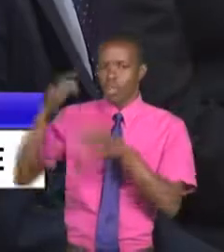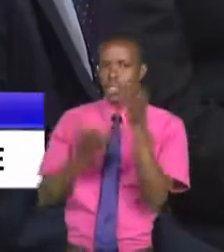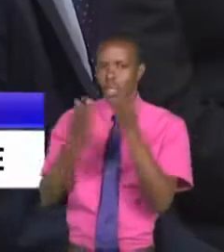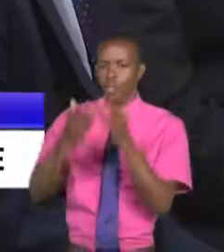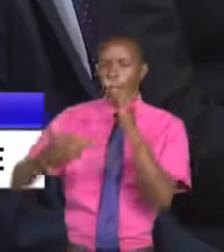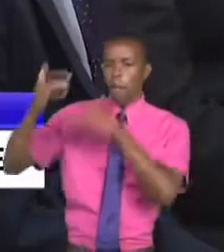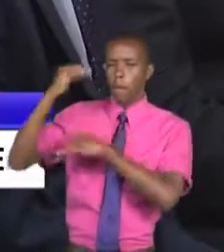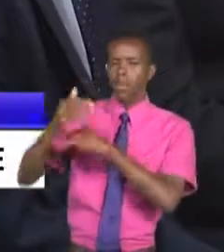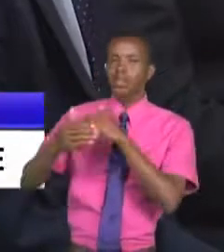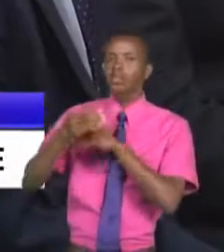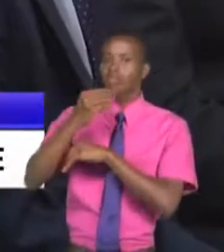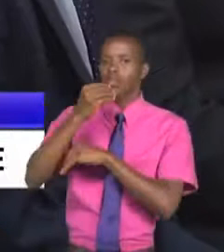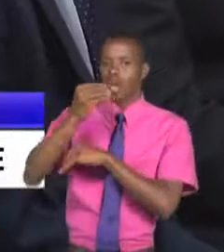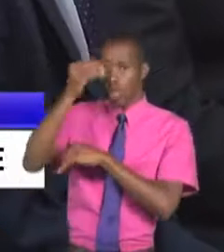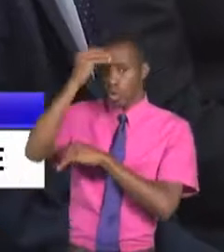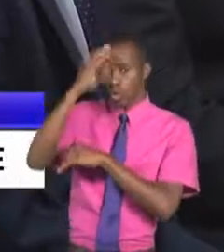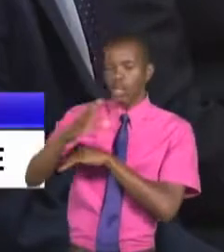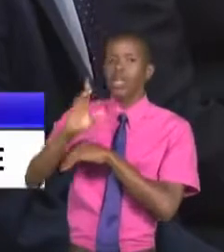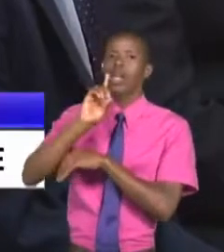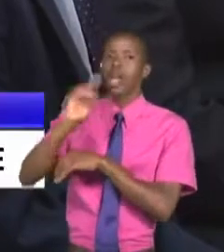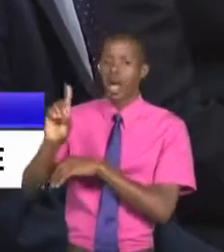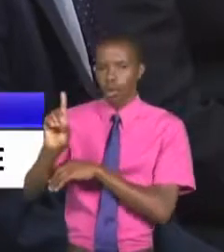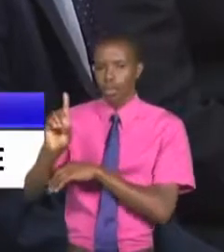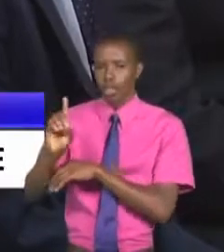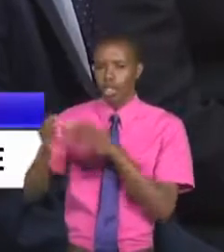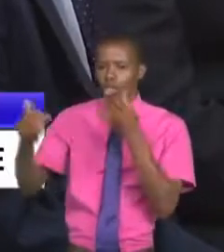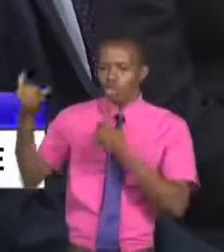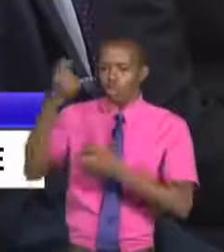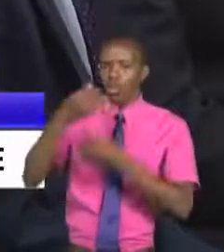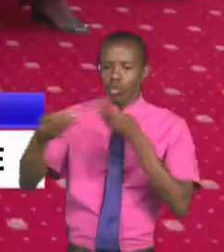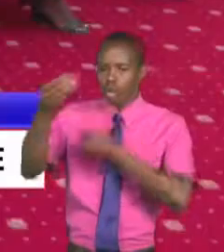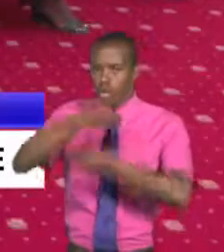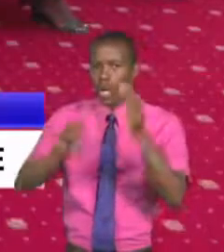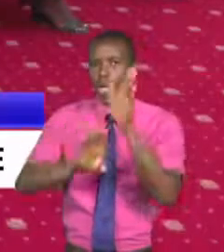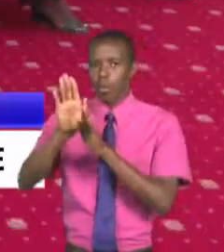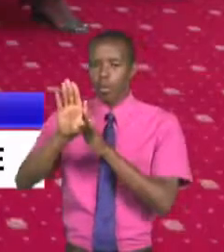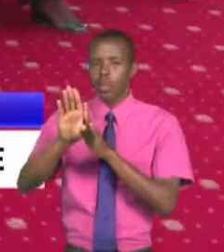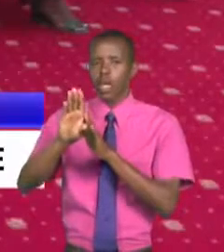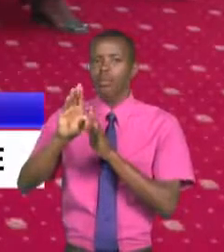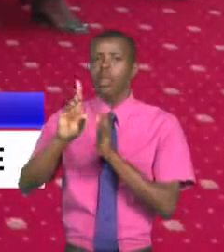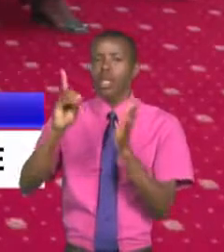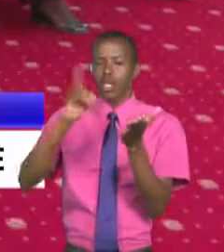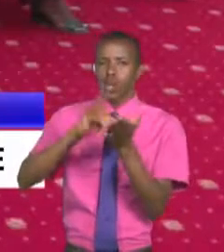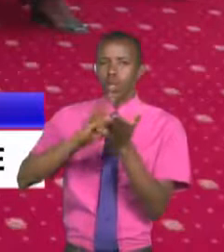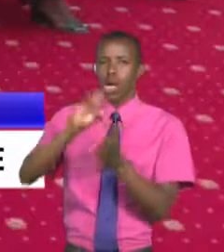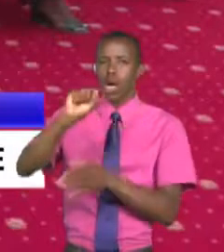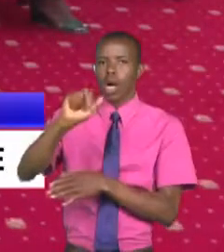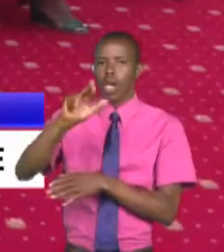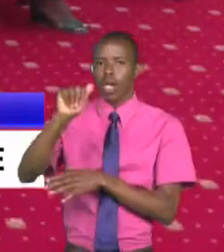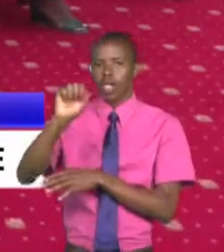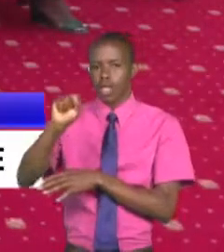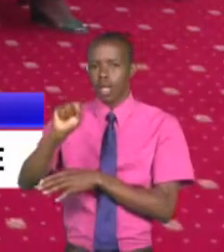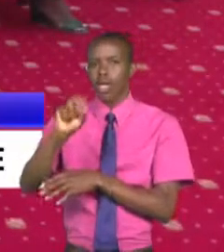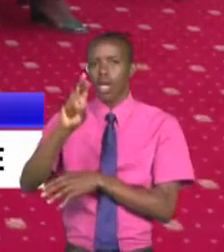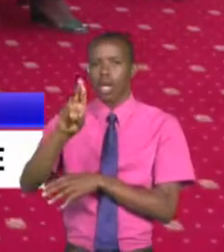Nairobi student leader David Osiani for Industrialization, Trade and Enterprise Development, Dr. Sarah Ruto for Education, Zakaria Yeko